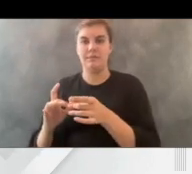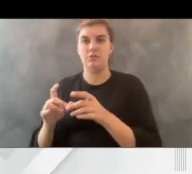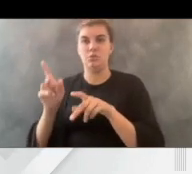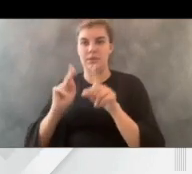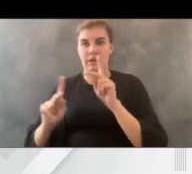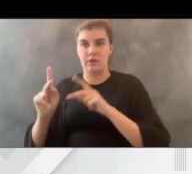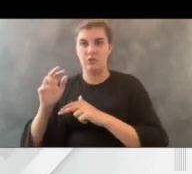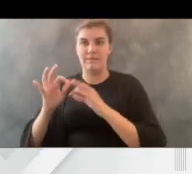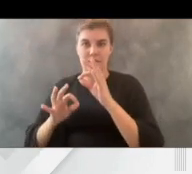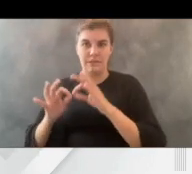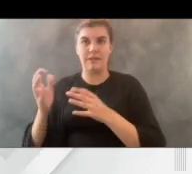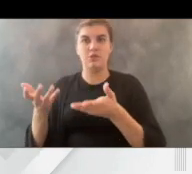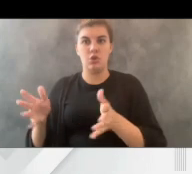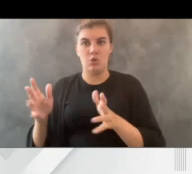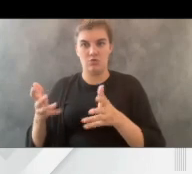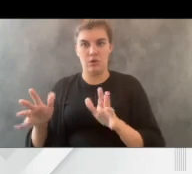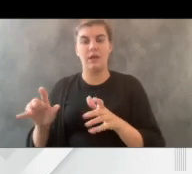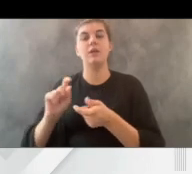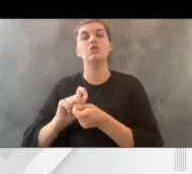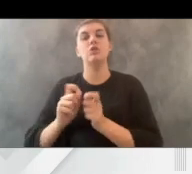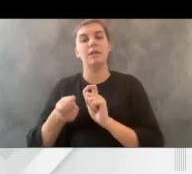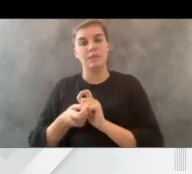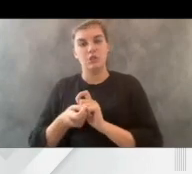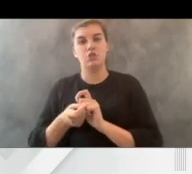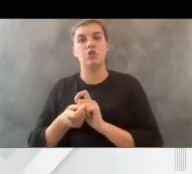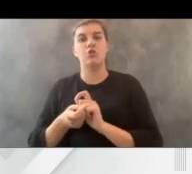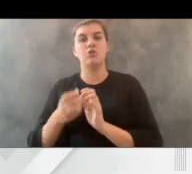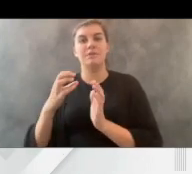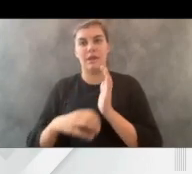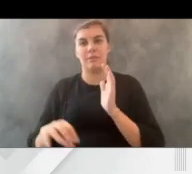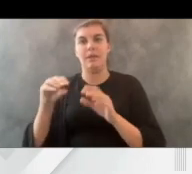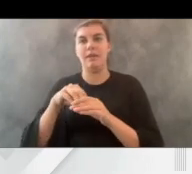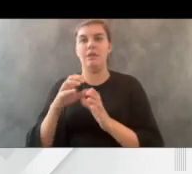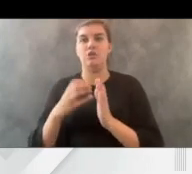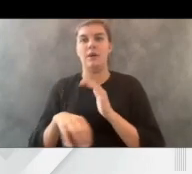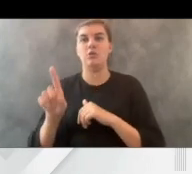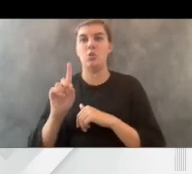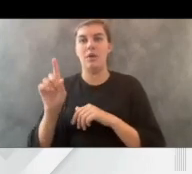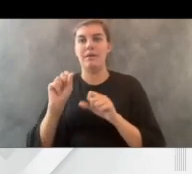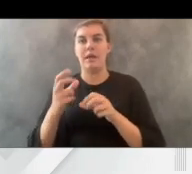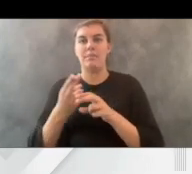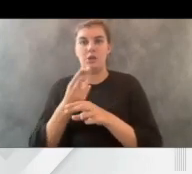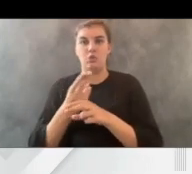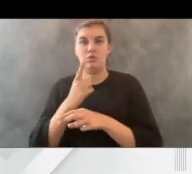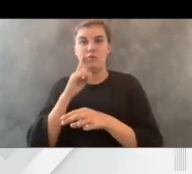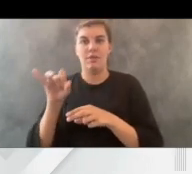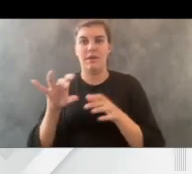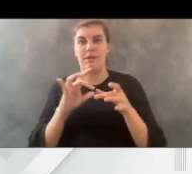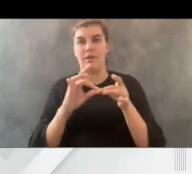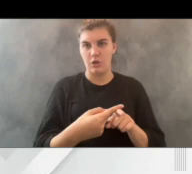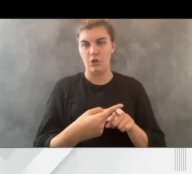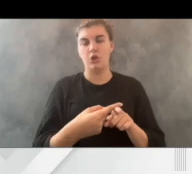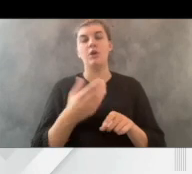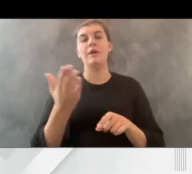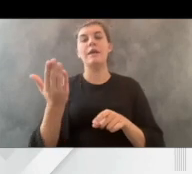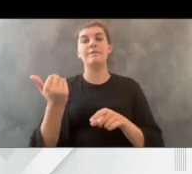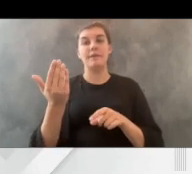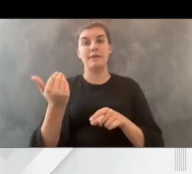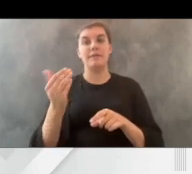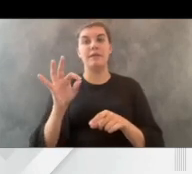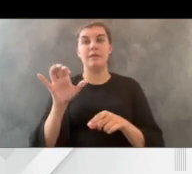We'll start with perpendicular curb ramp requirements. The running slope of a perpendicular curb ramp